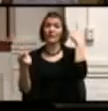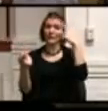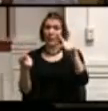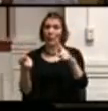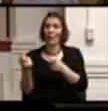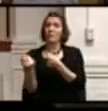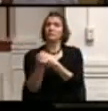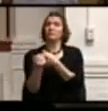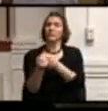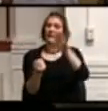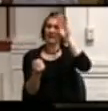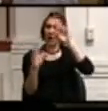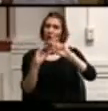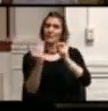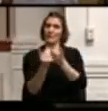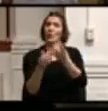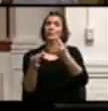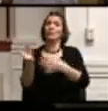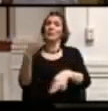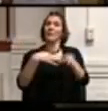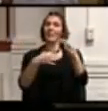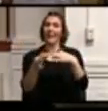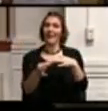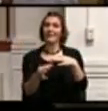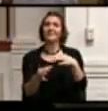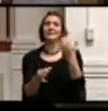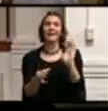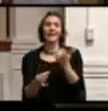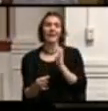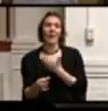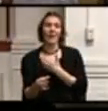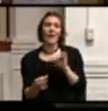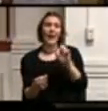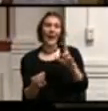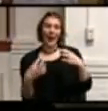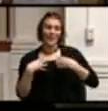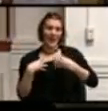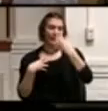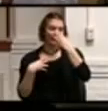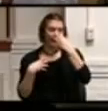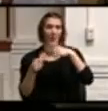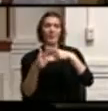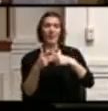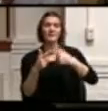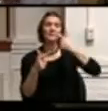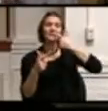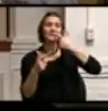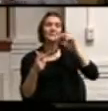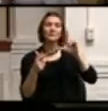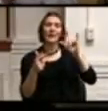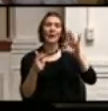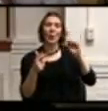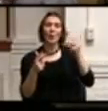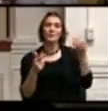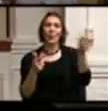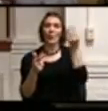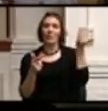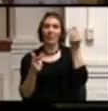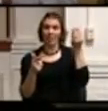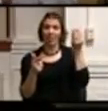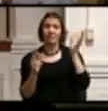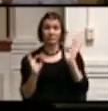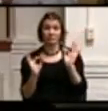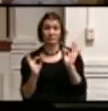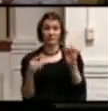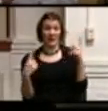grant to replace all of our air packs as well as all of our portable radios. Since then, actually